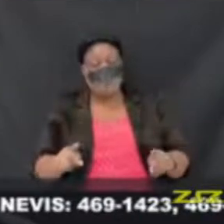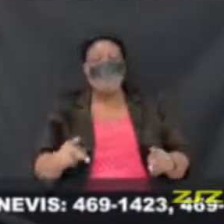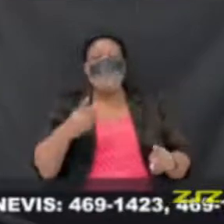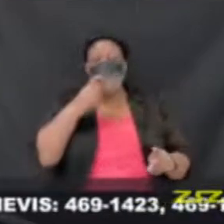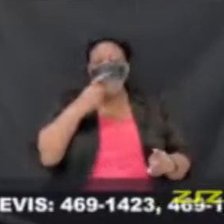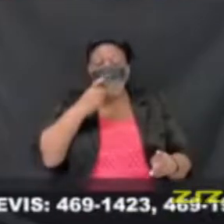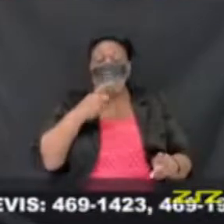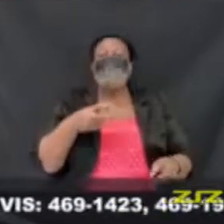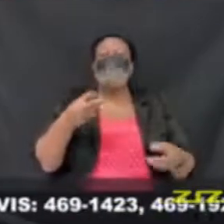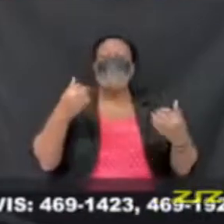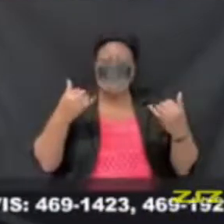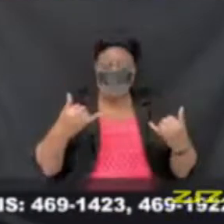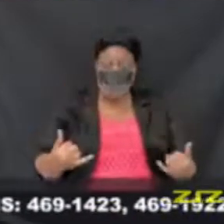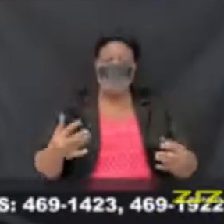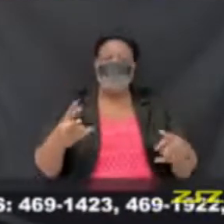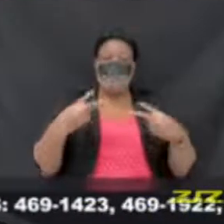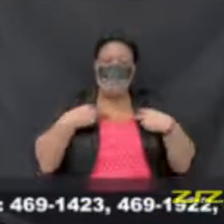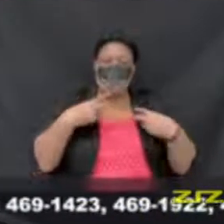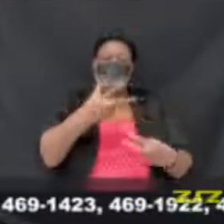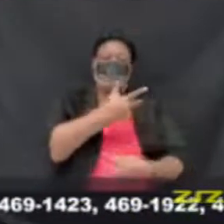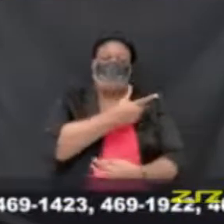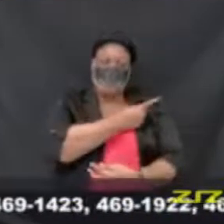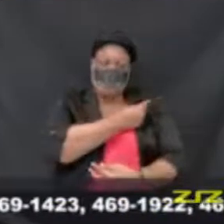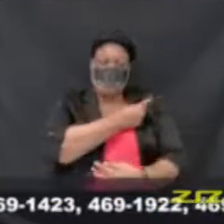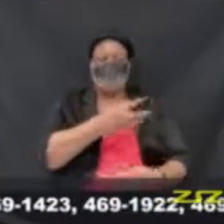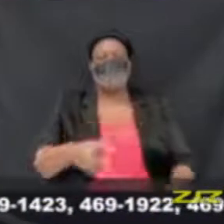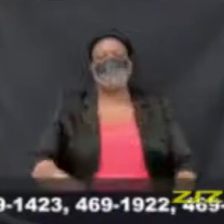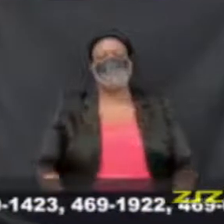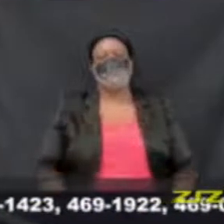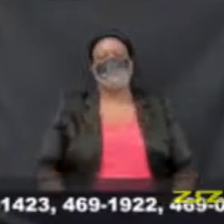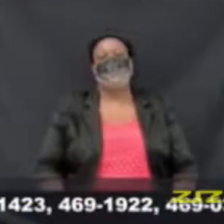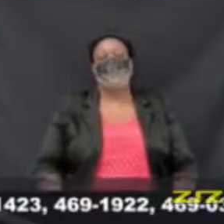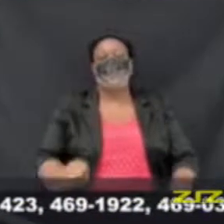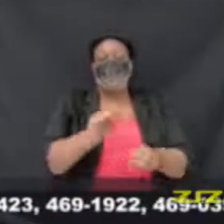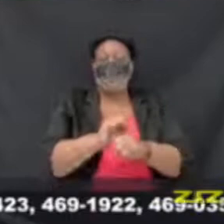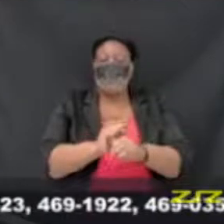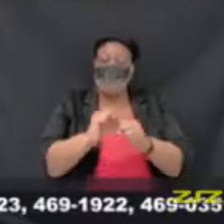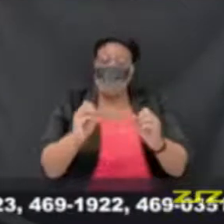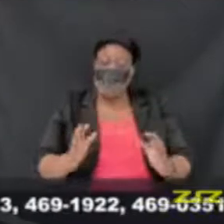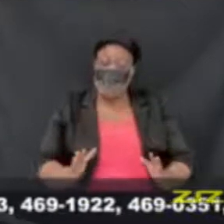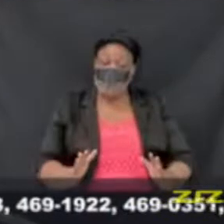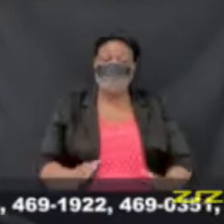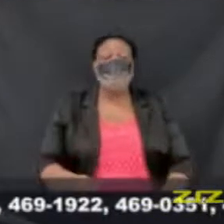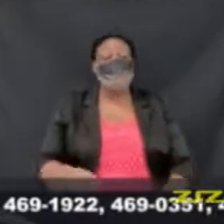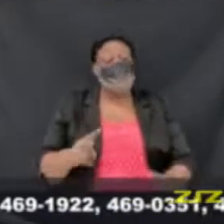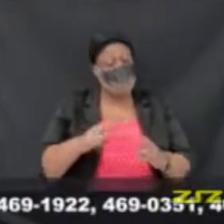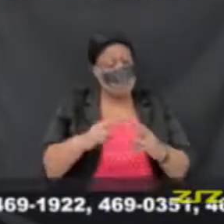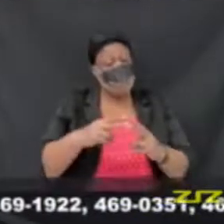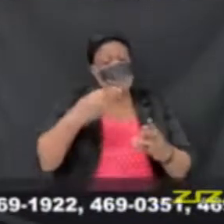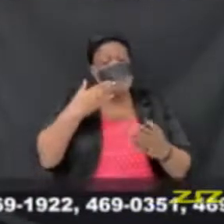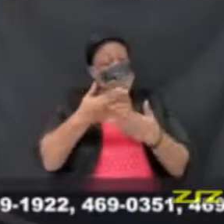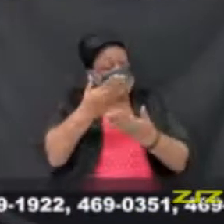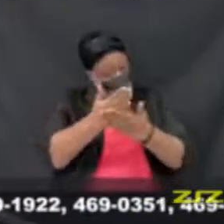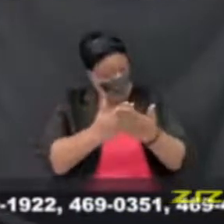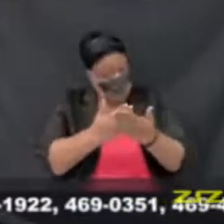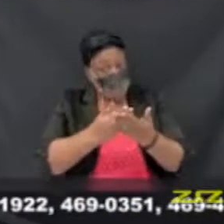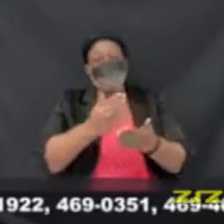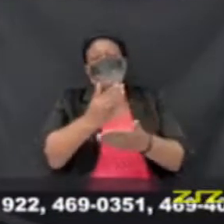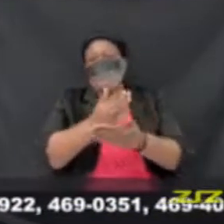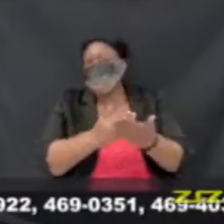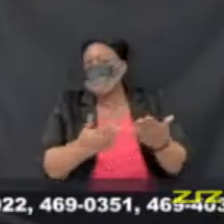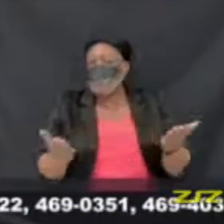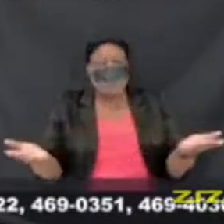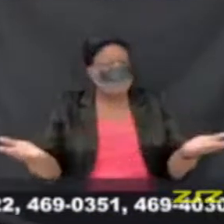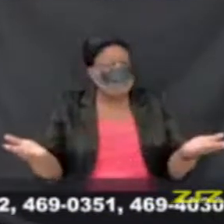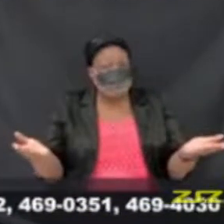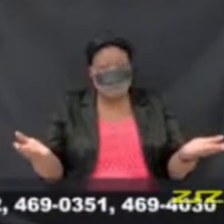are struggling with the vaccination of their staff. I just want to share with you in some of the dialogues I would have had with